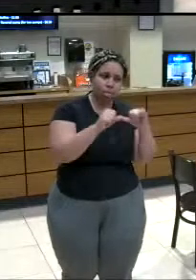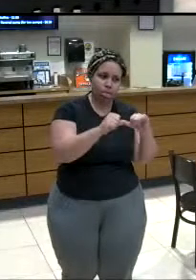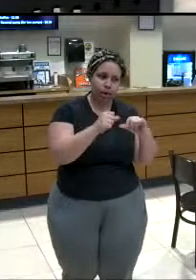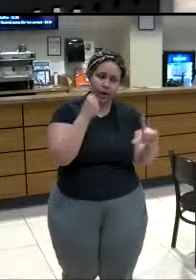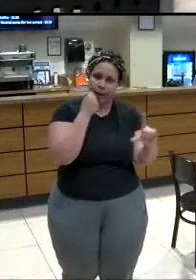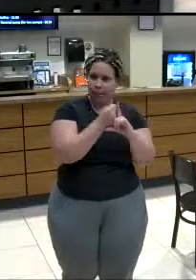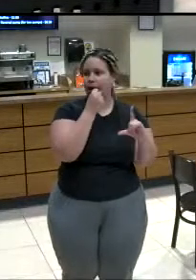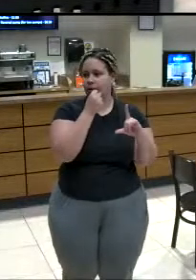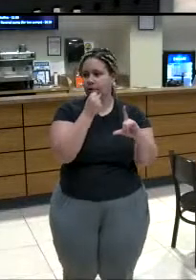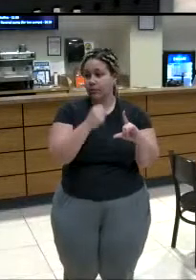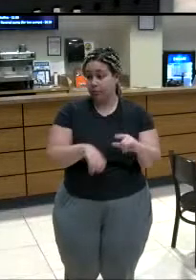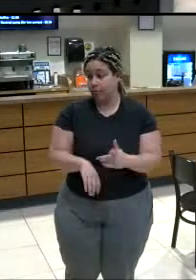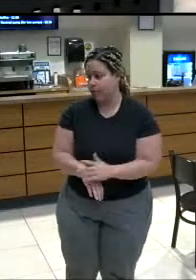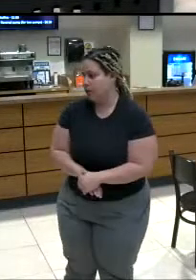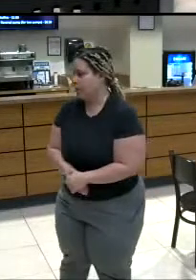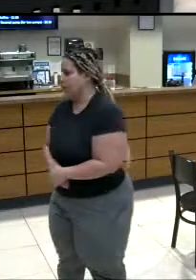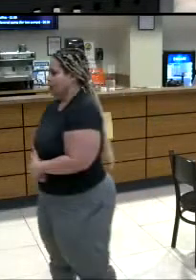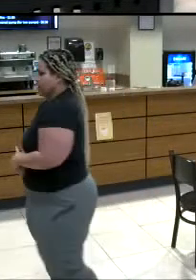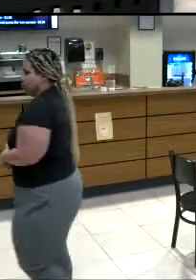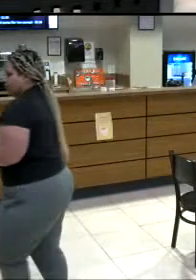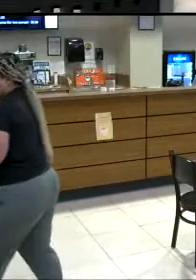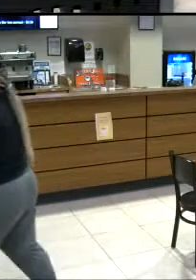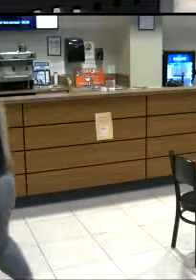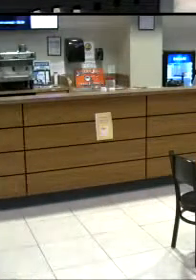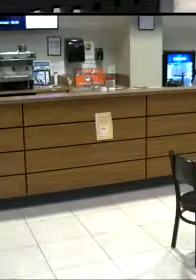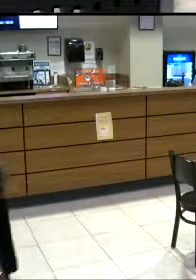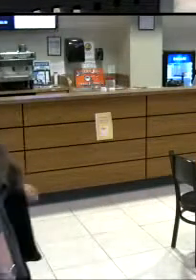clarify? That helps me a little bit.